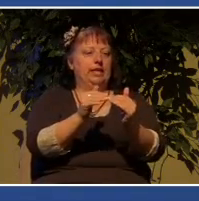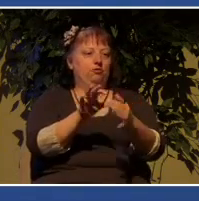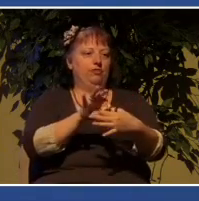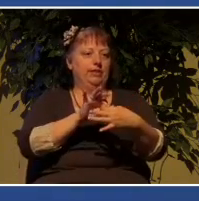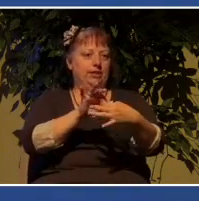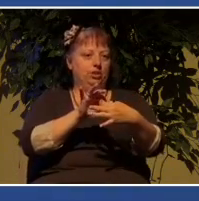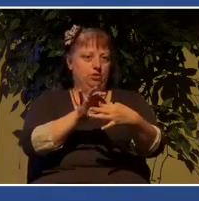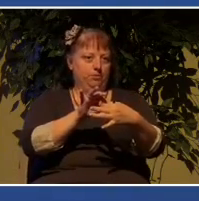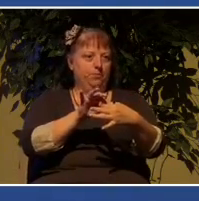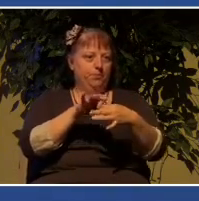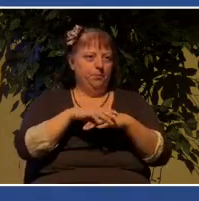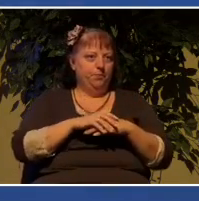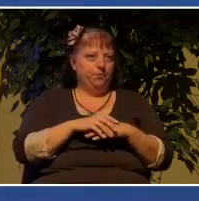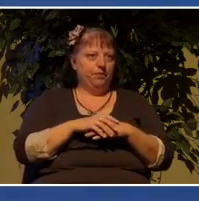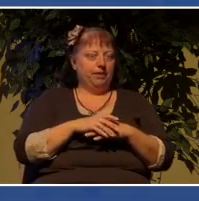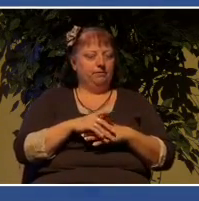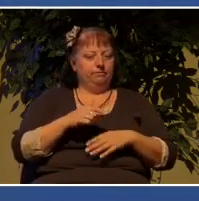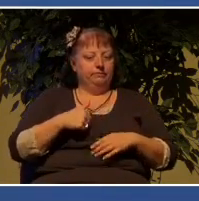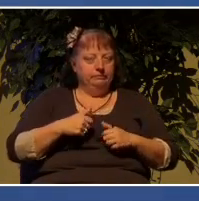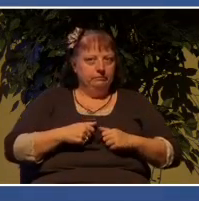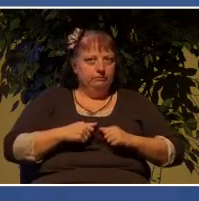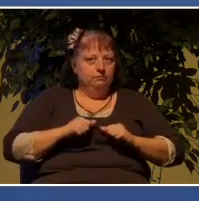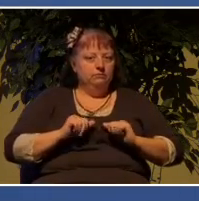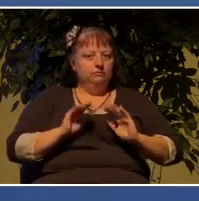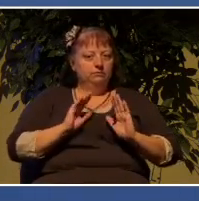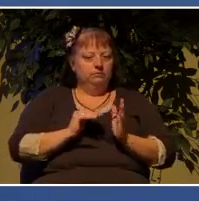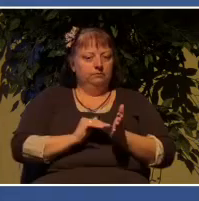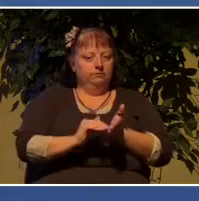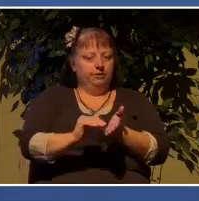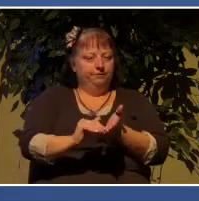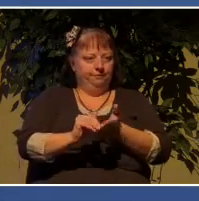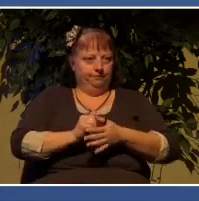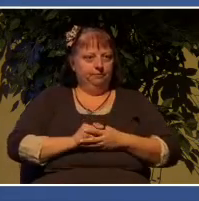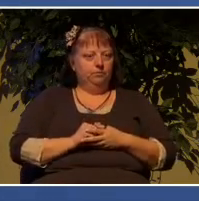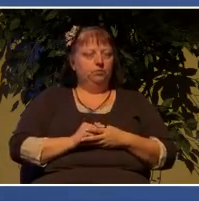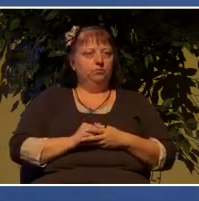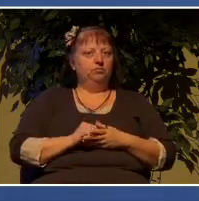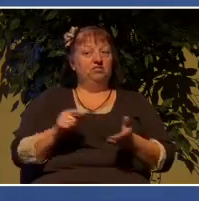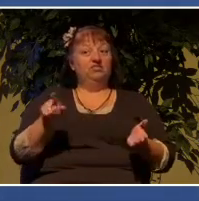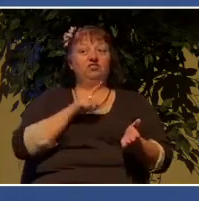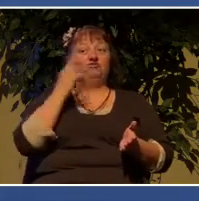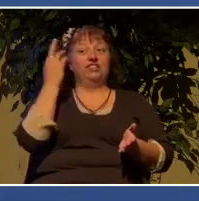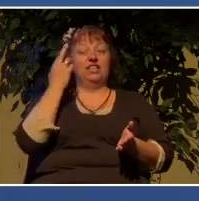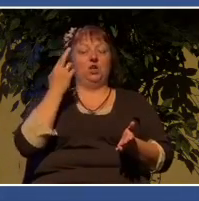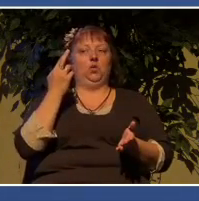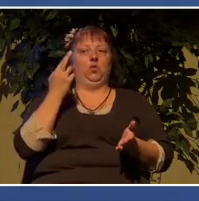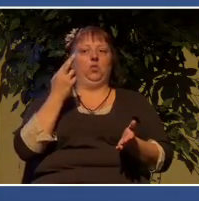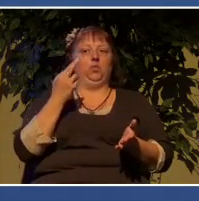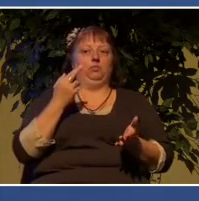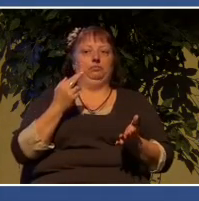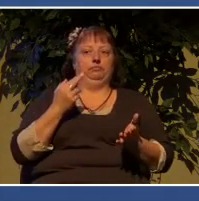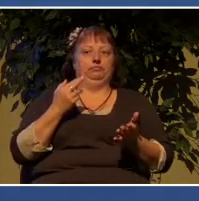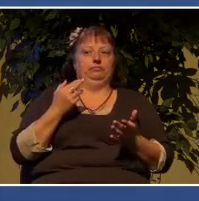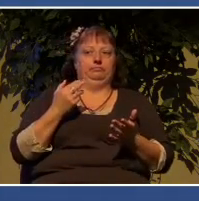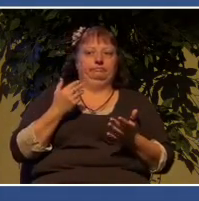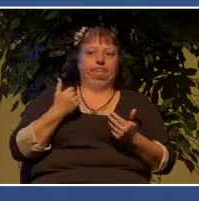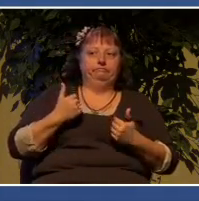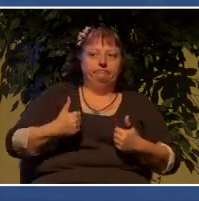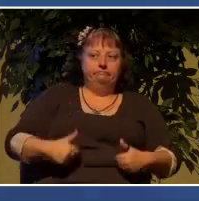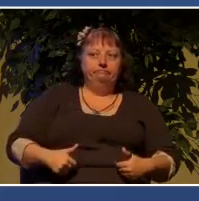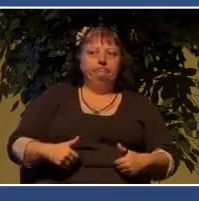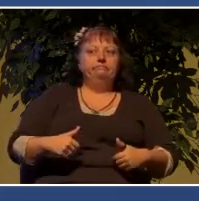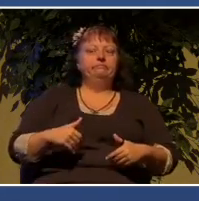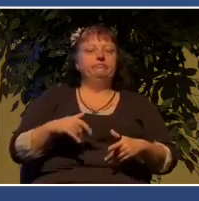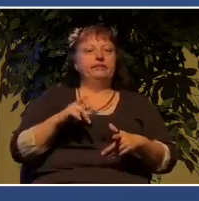And you learn real quick what the flesh is made of and how much you need Jesus. And that's why Paul here in